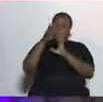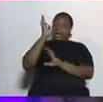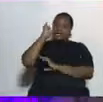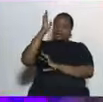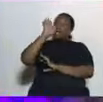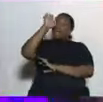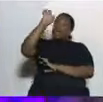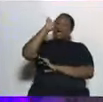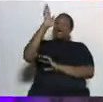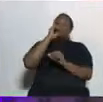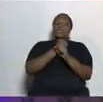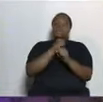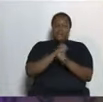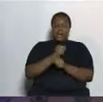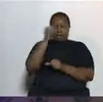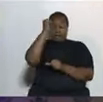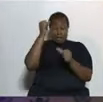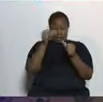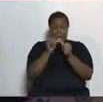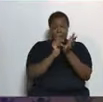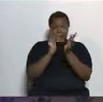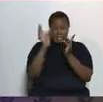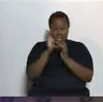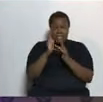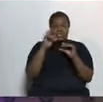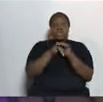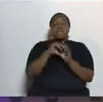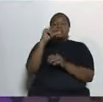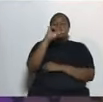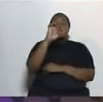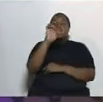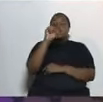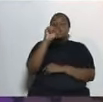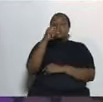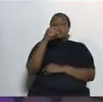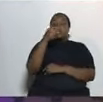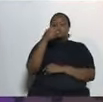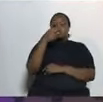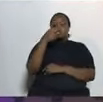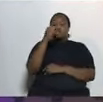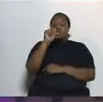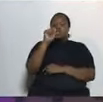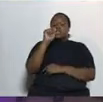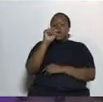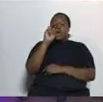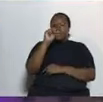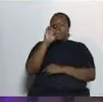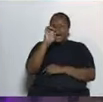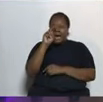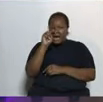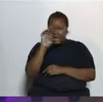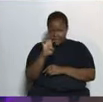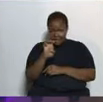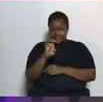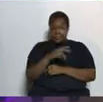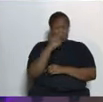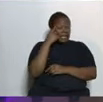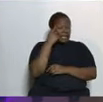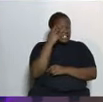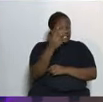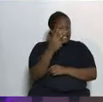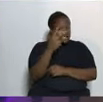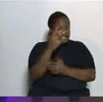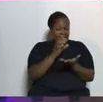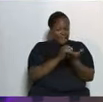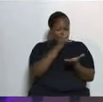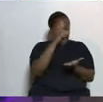be done. Remember Jesus in Gethsemane. And Jesus in Gethsemane, he sees the cup.